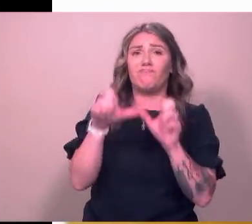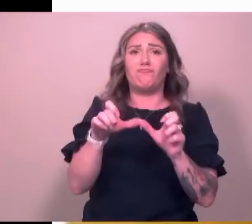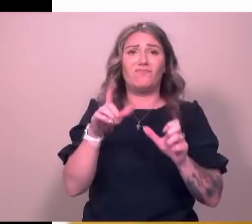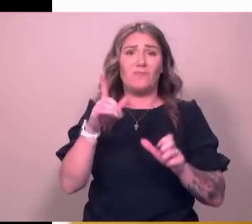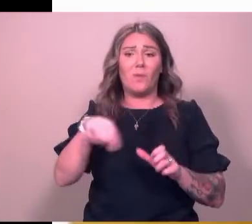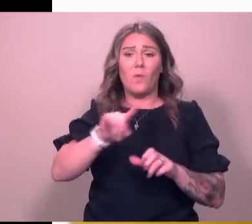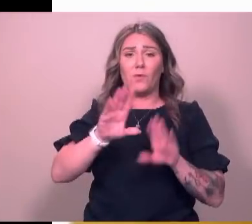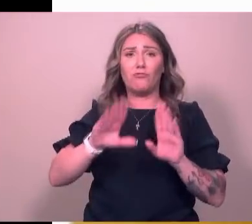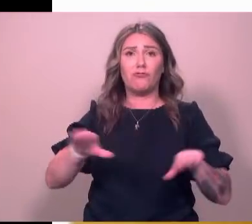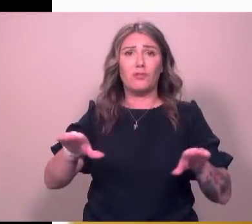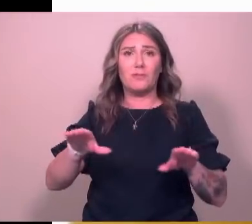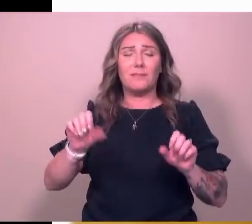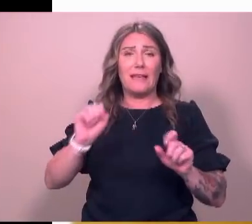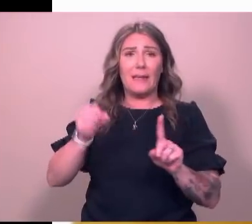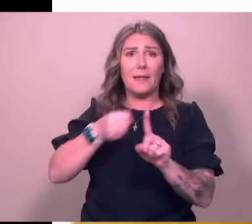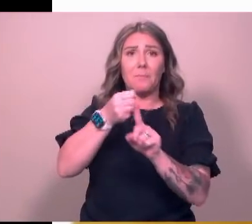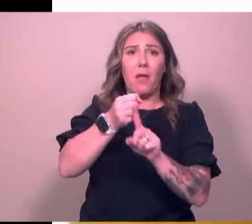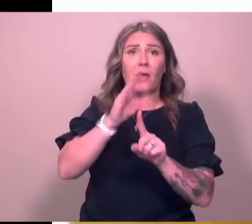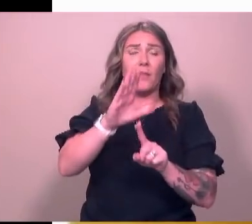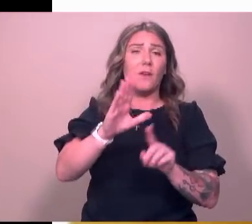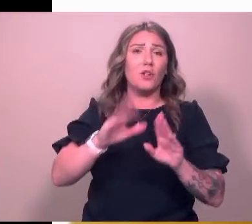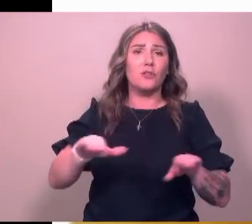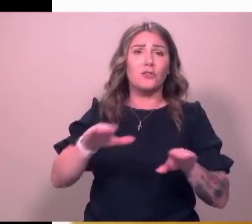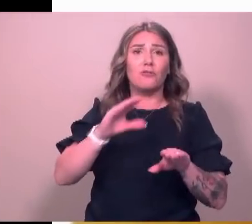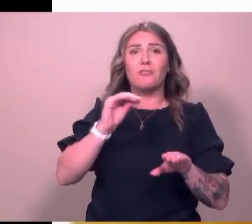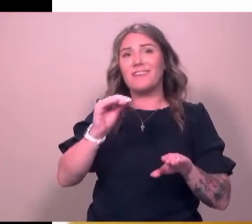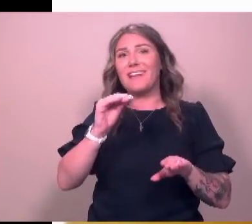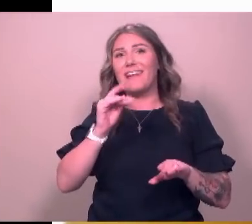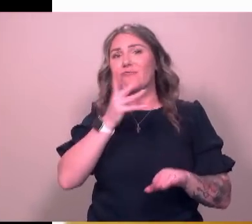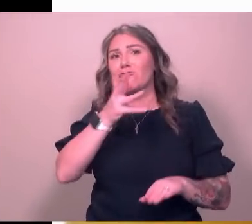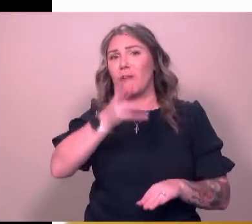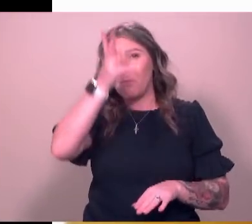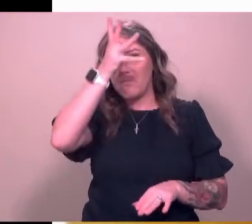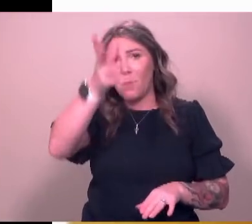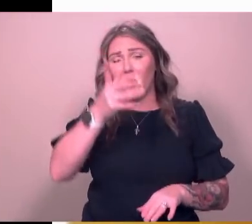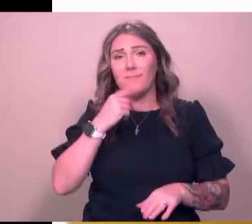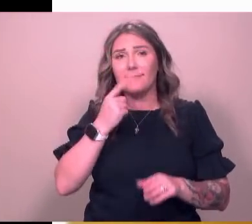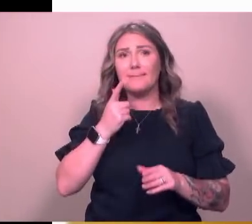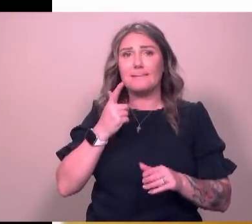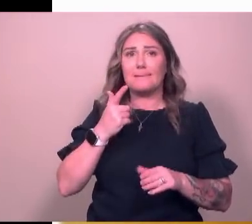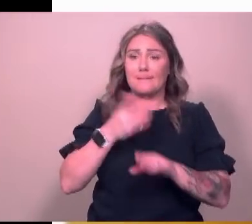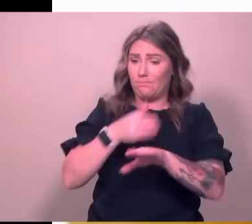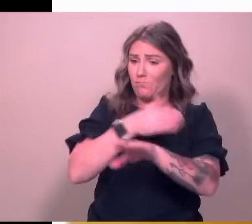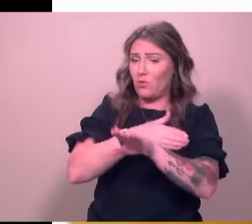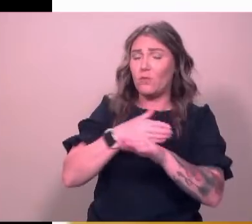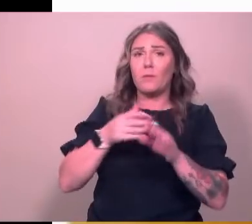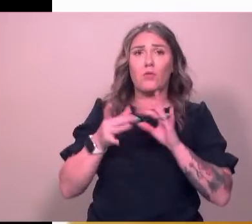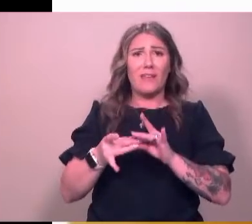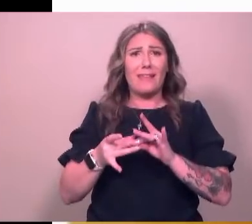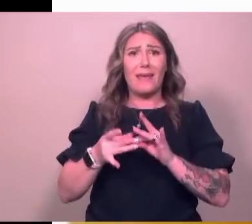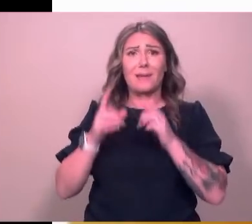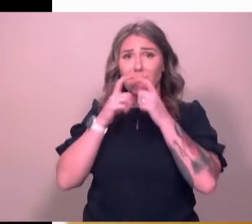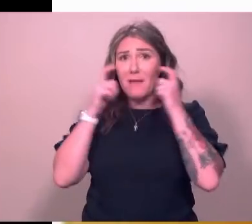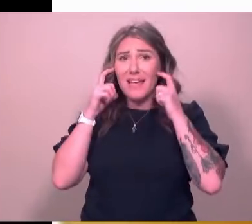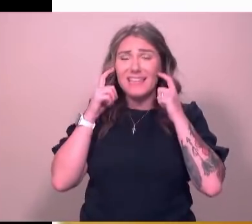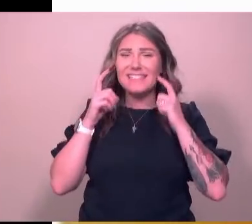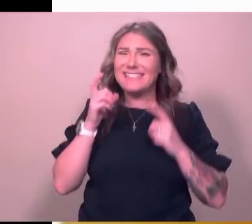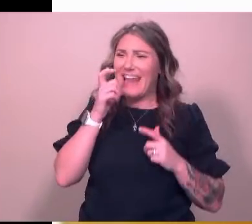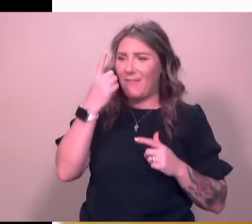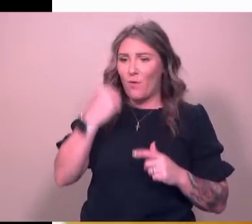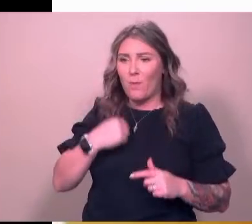children could impact their parents and their grandparents, I think we could see some improvement as far as masking, just you don't do it for me kind of